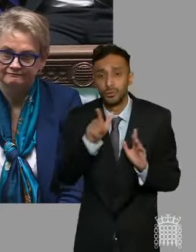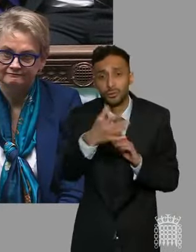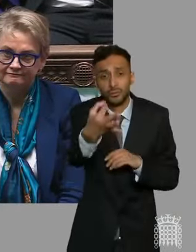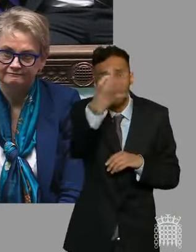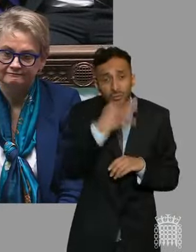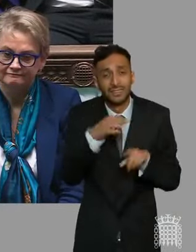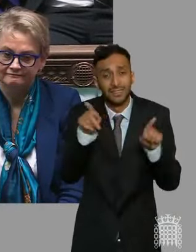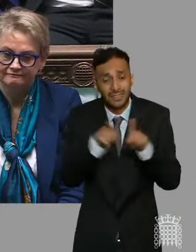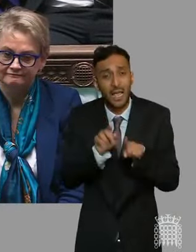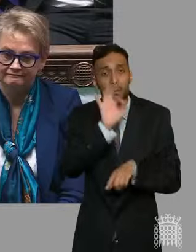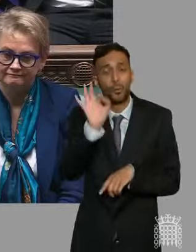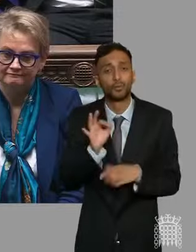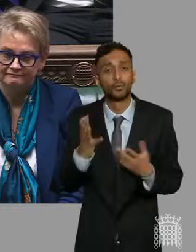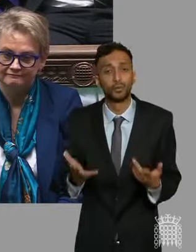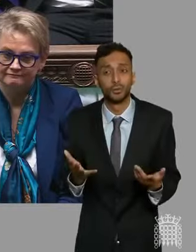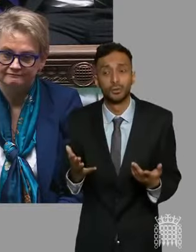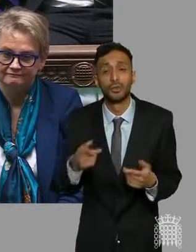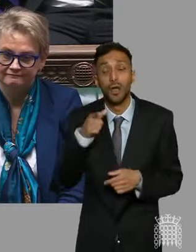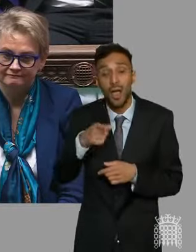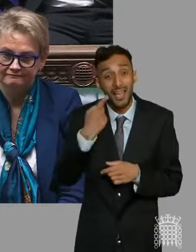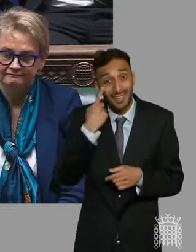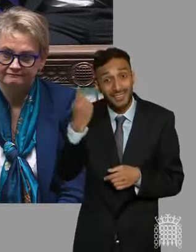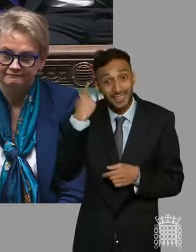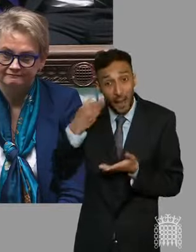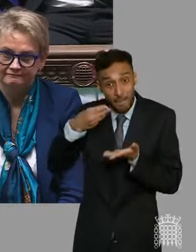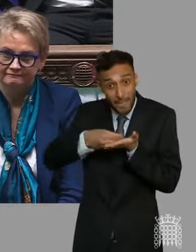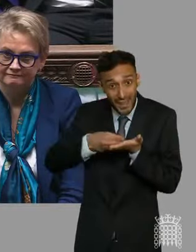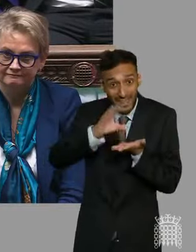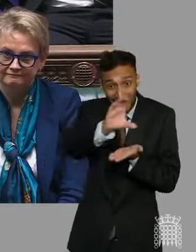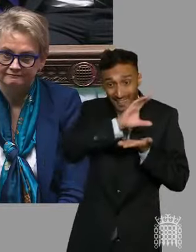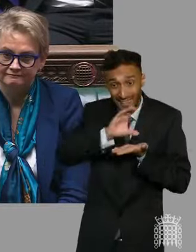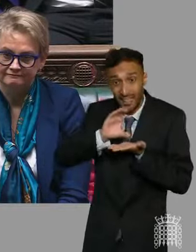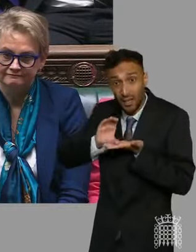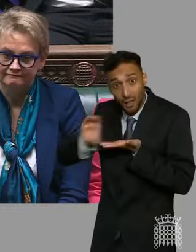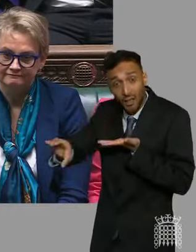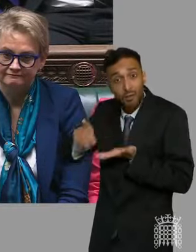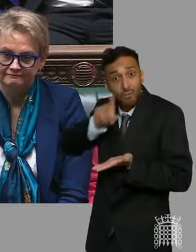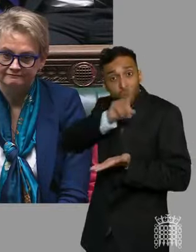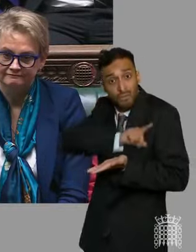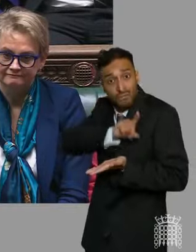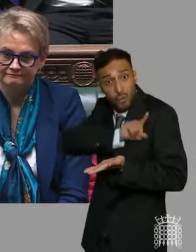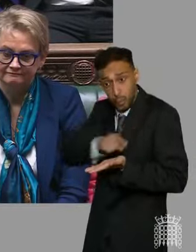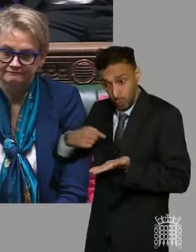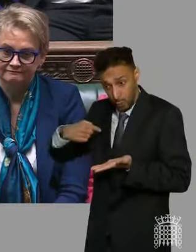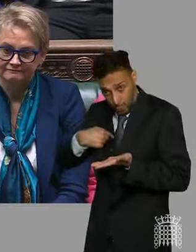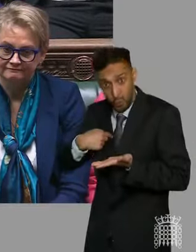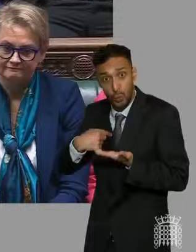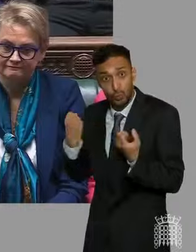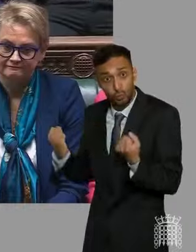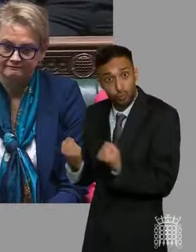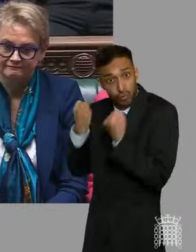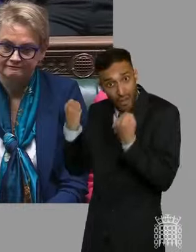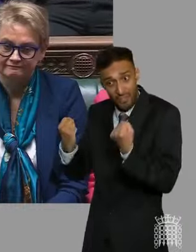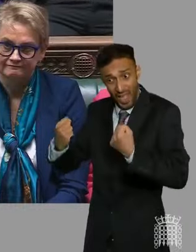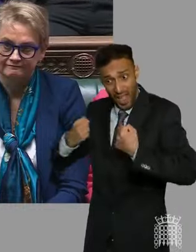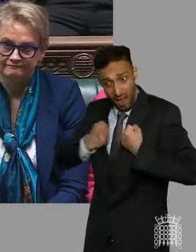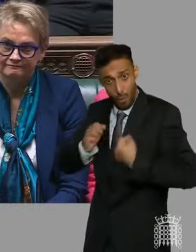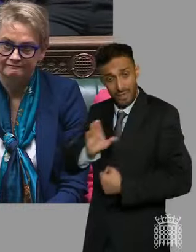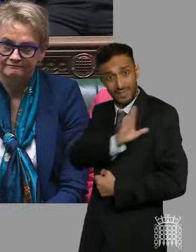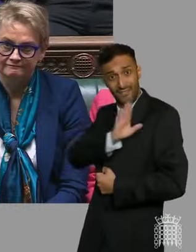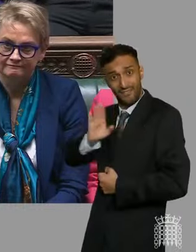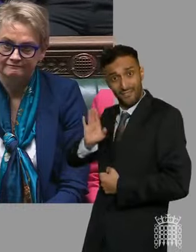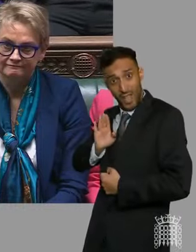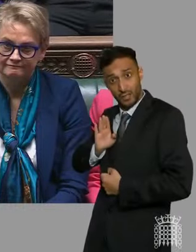to put ourselves in a position to defend the security of our country, Europe and the UK. And she asked about defence spending. She